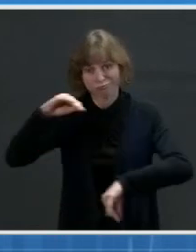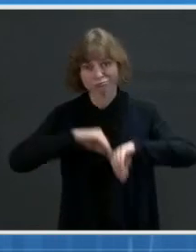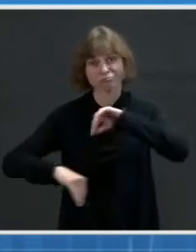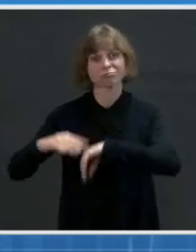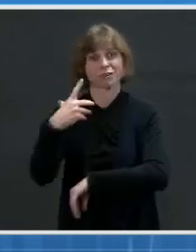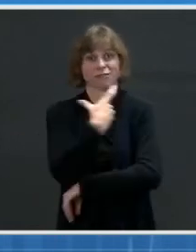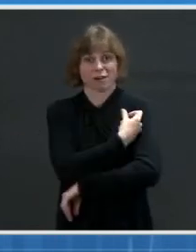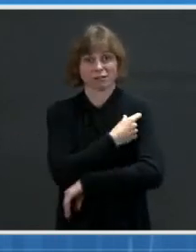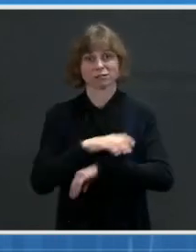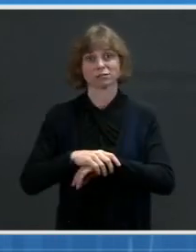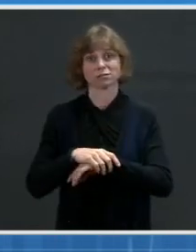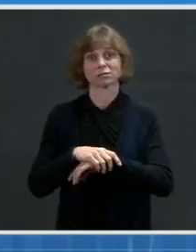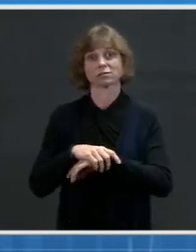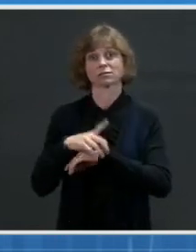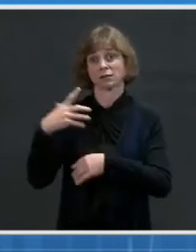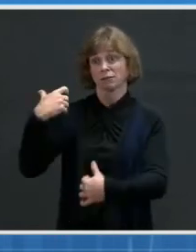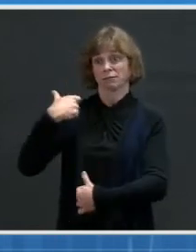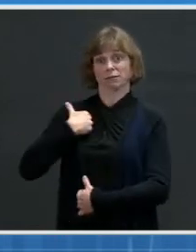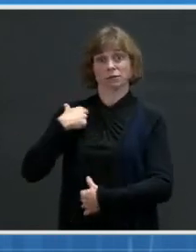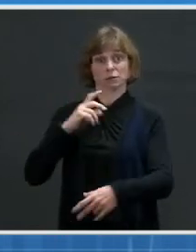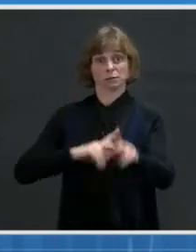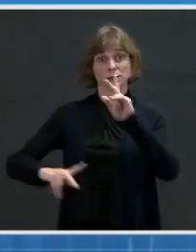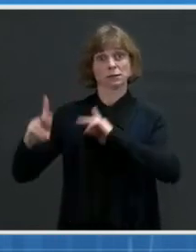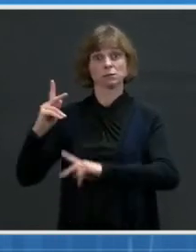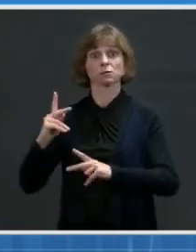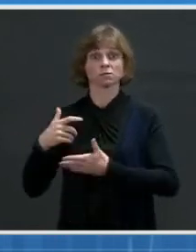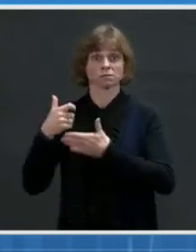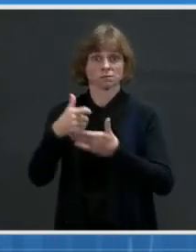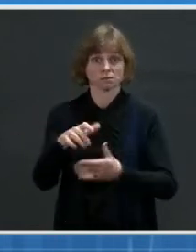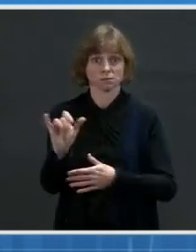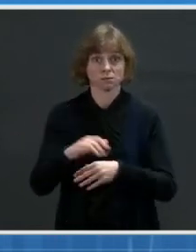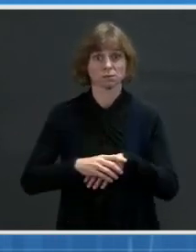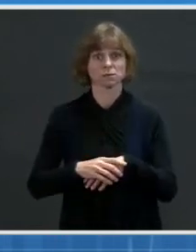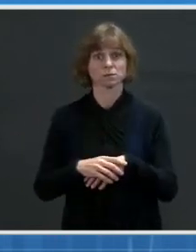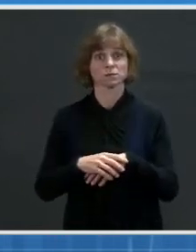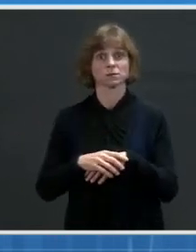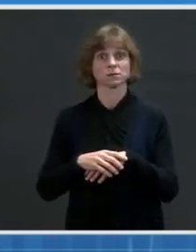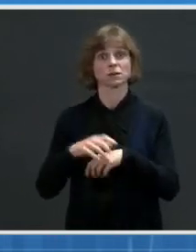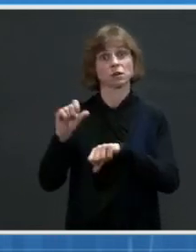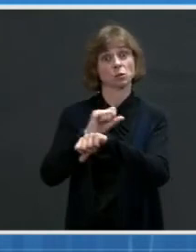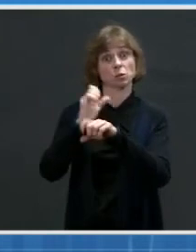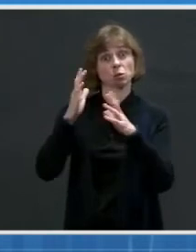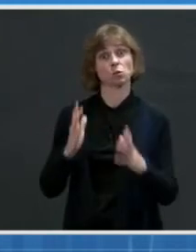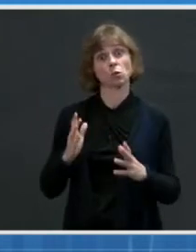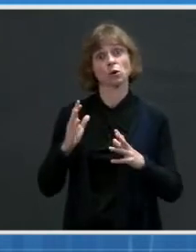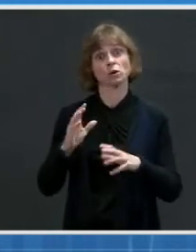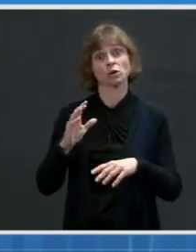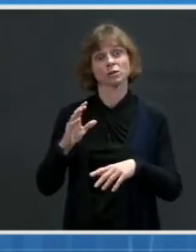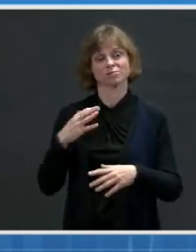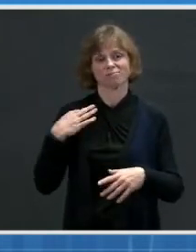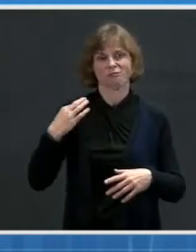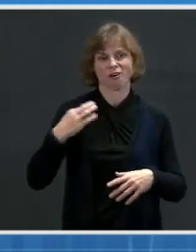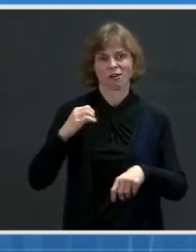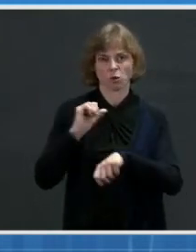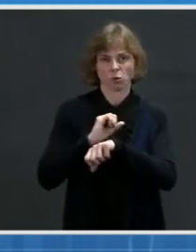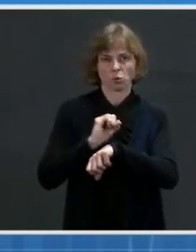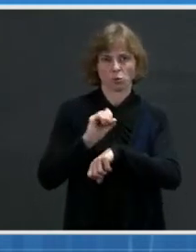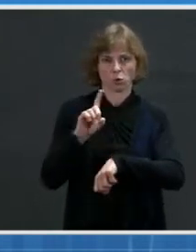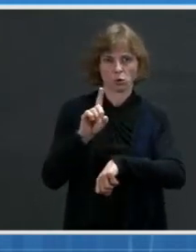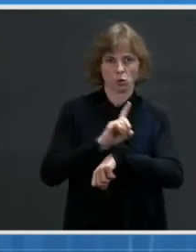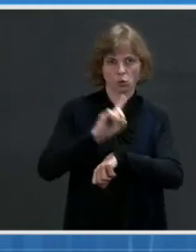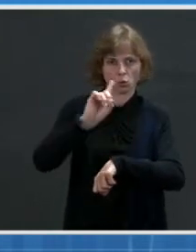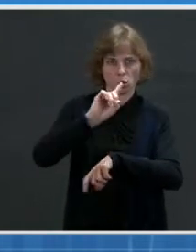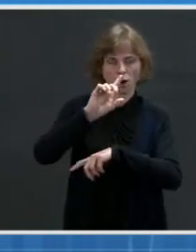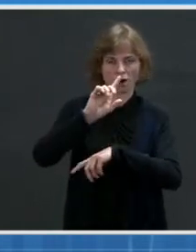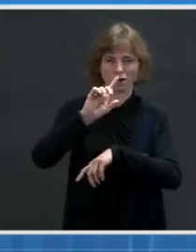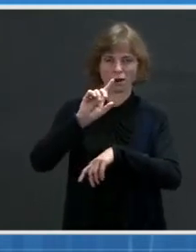them in their efforts. 70 McKesson employees volunteered to work 1 a.m. shifts Saturday night,